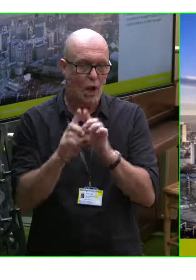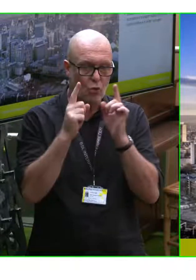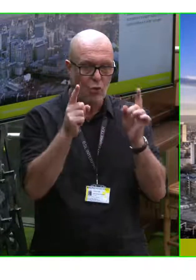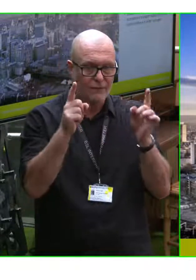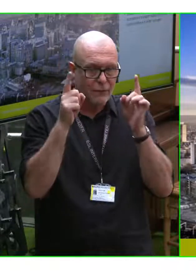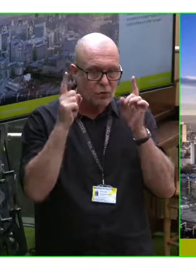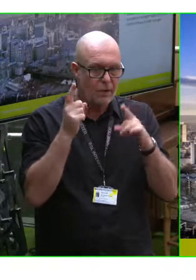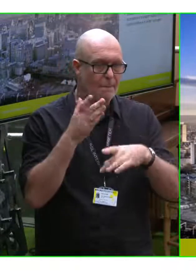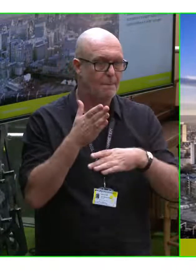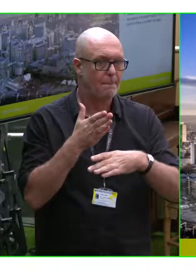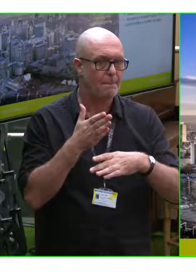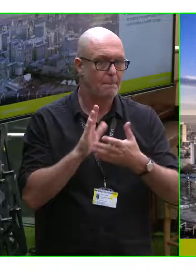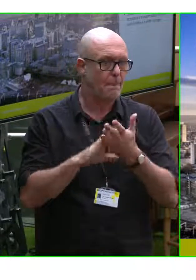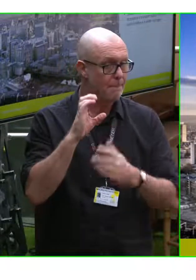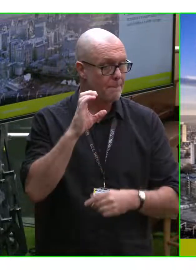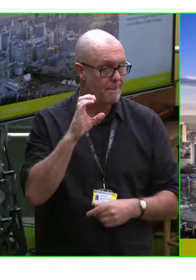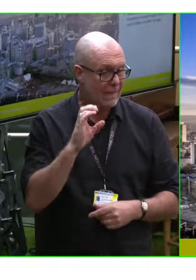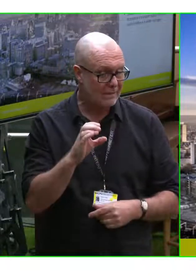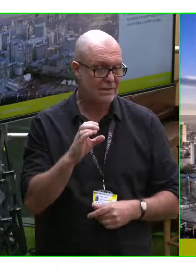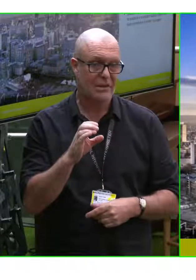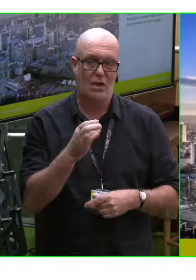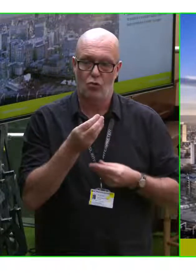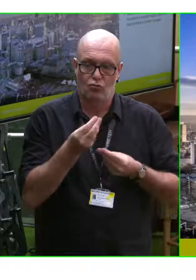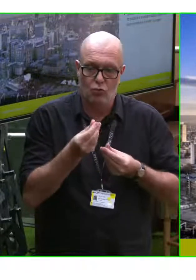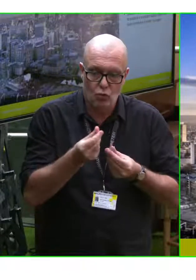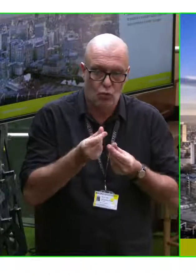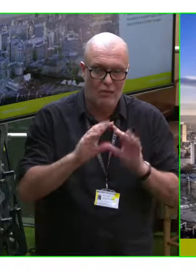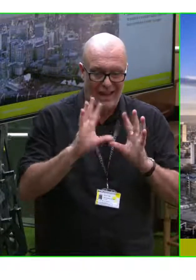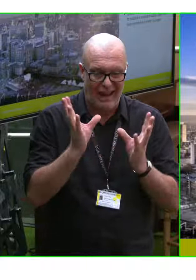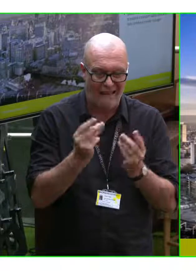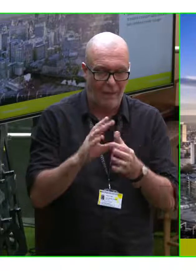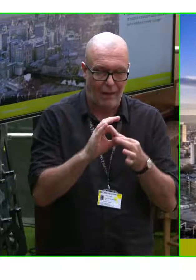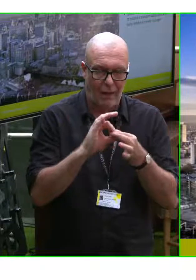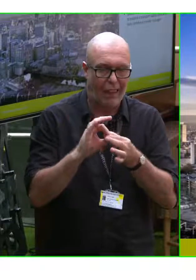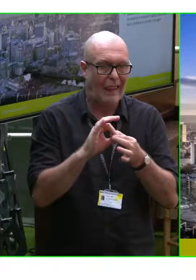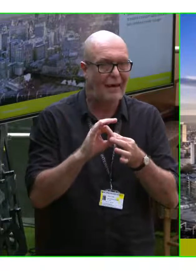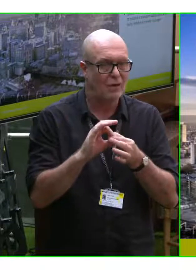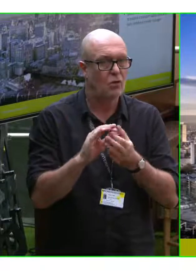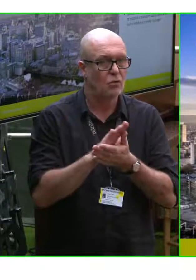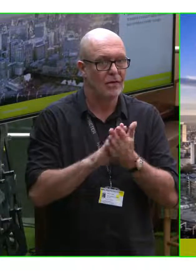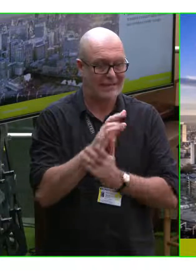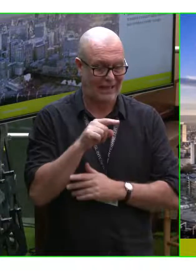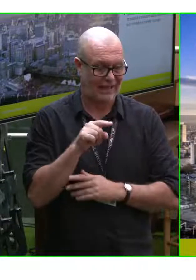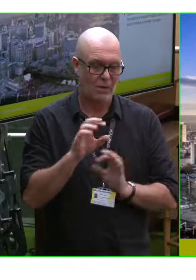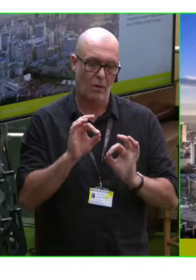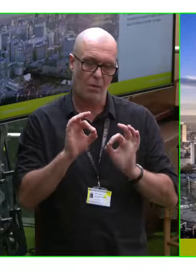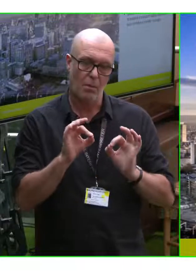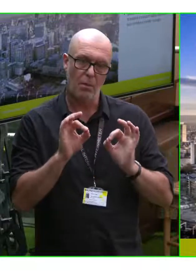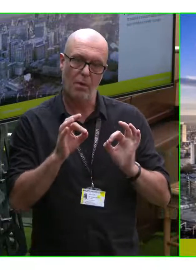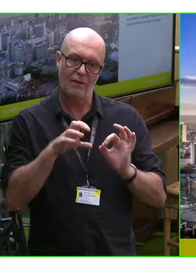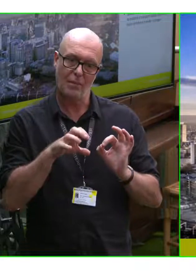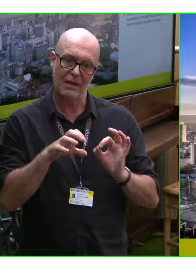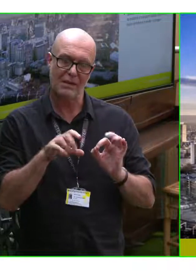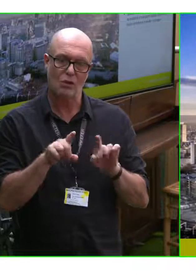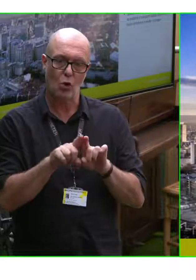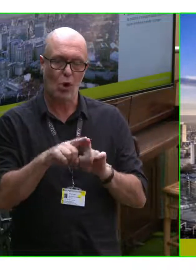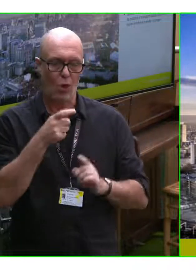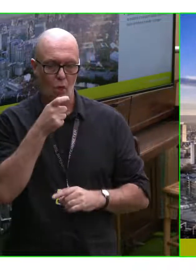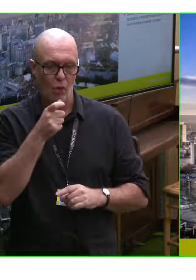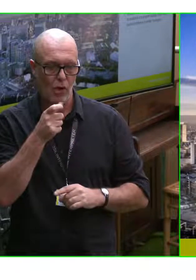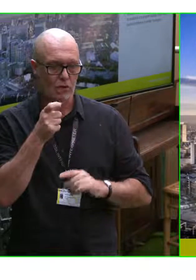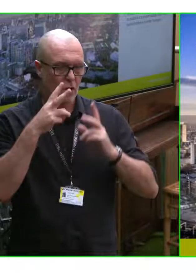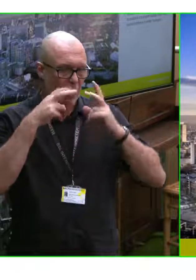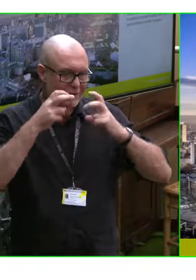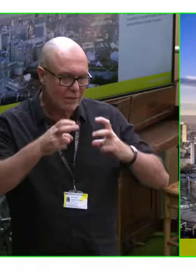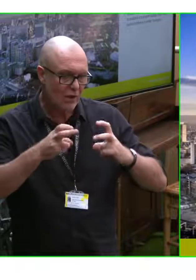materials challenges associated with what we're trying to do, and really develop out what we see. So those words, discover, develop, deploy, well,